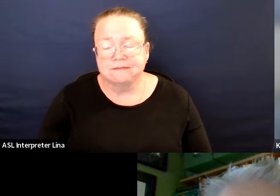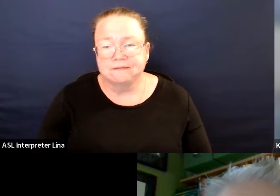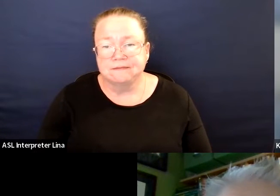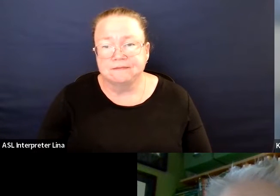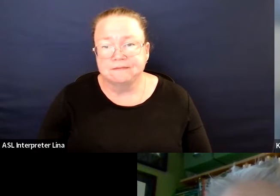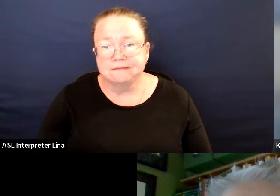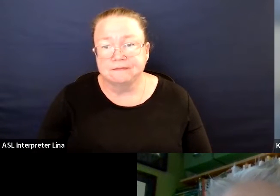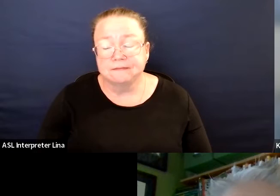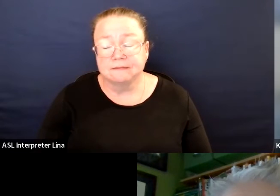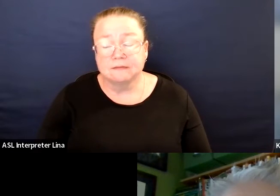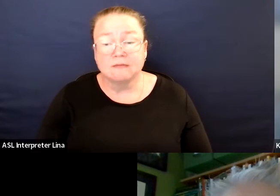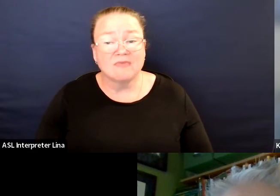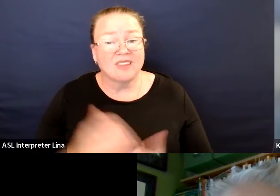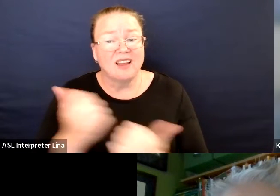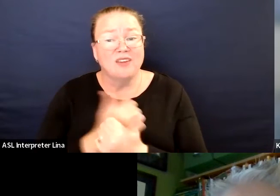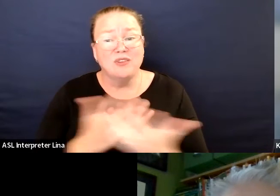So all that you say, Carl,